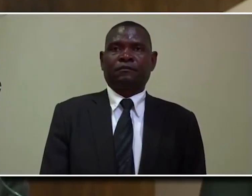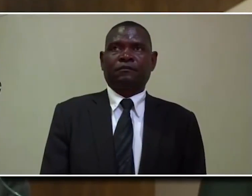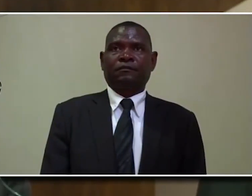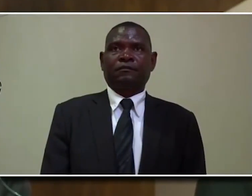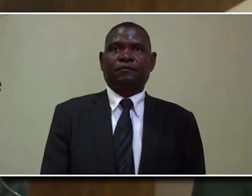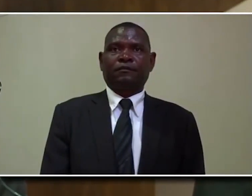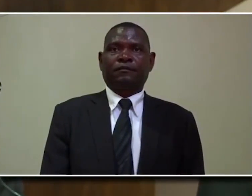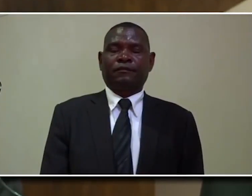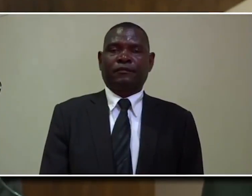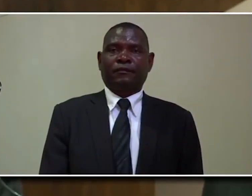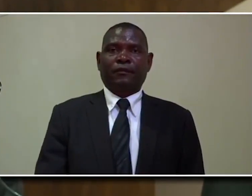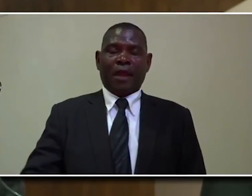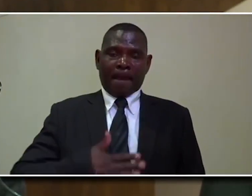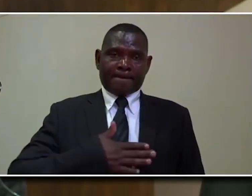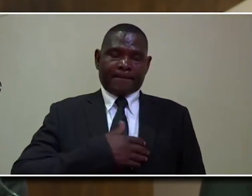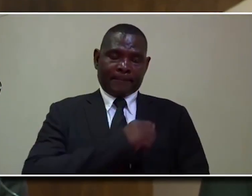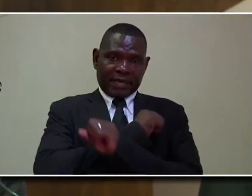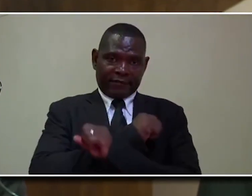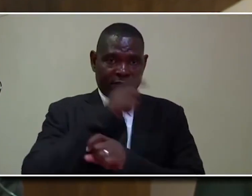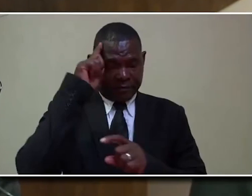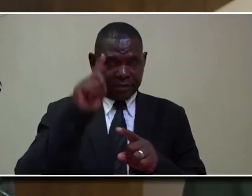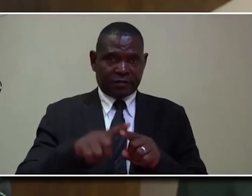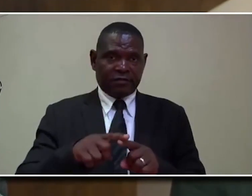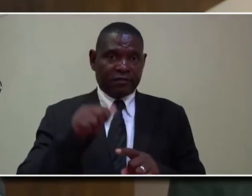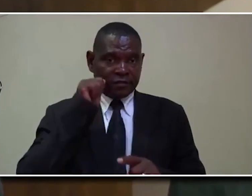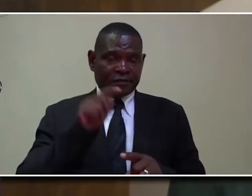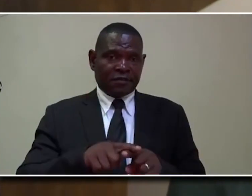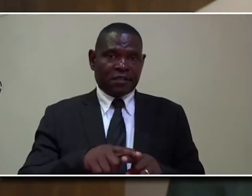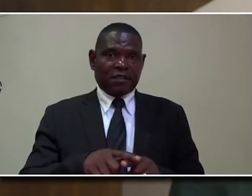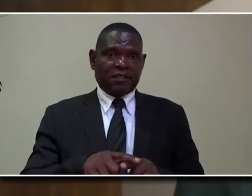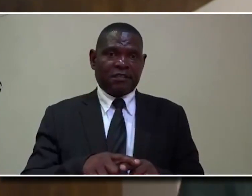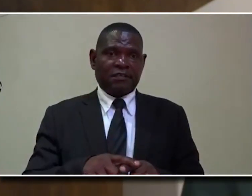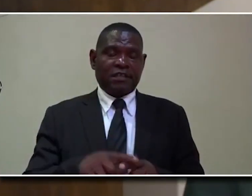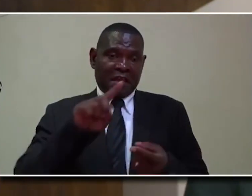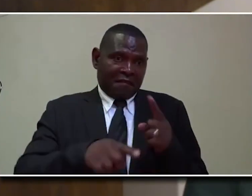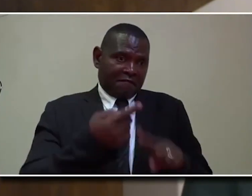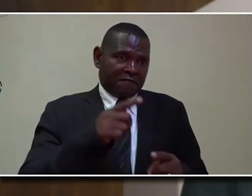My beloved in the Lord, dear brothers and sisters and dear friends.